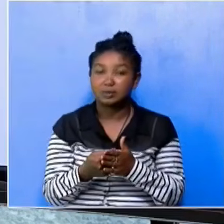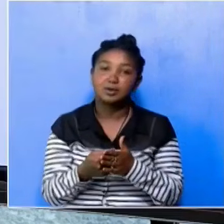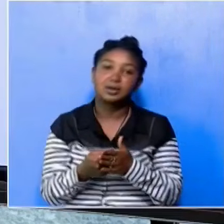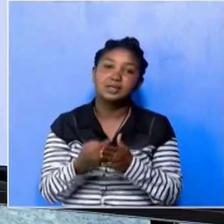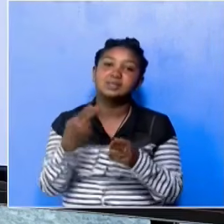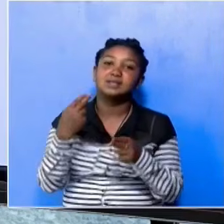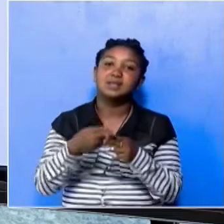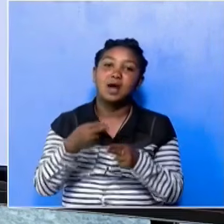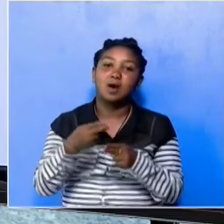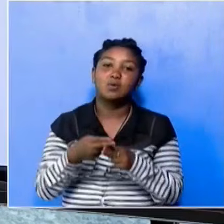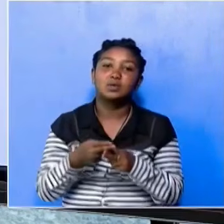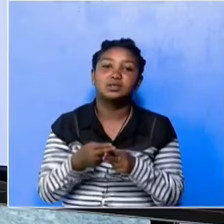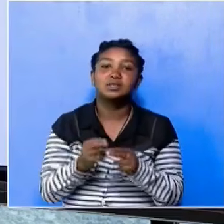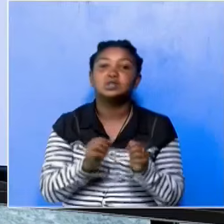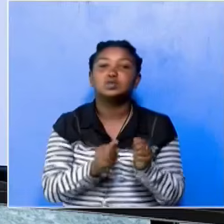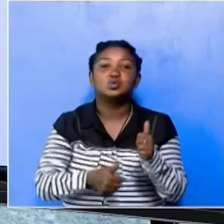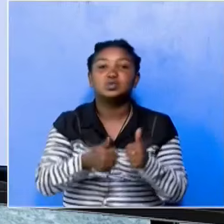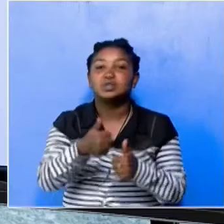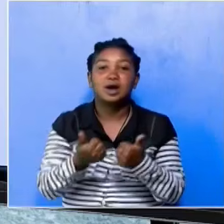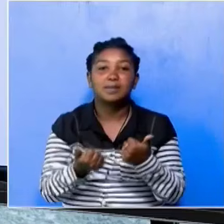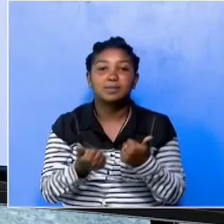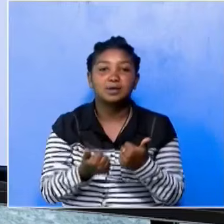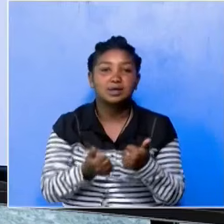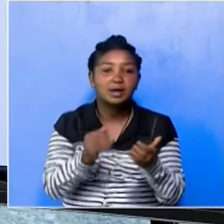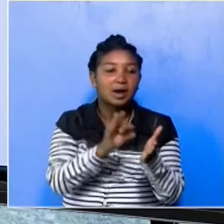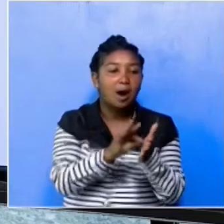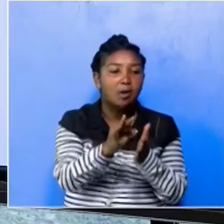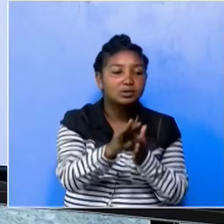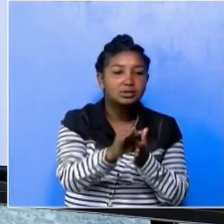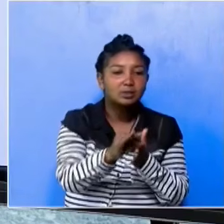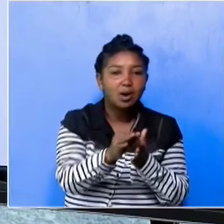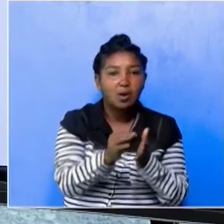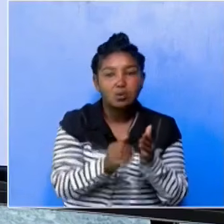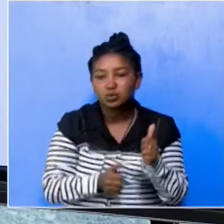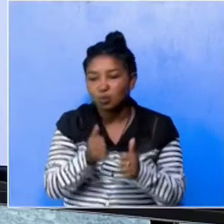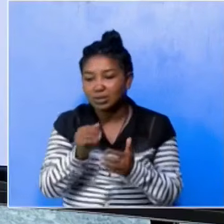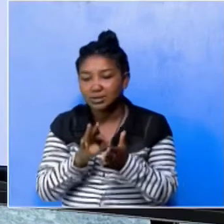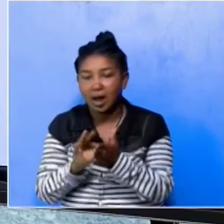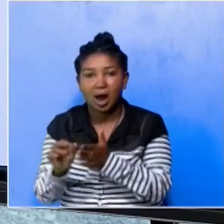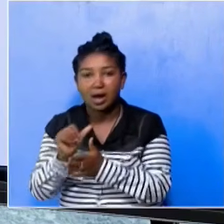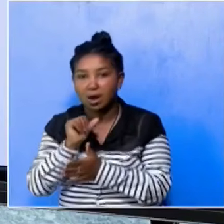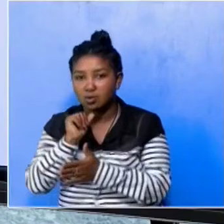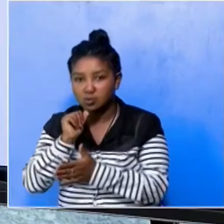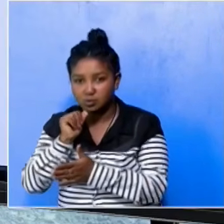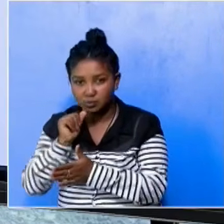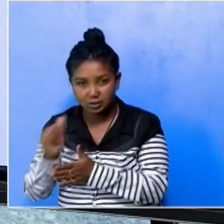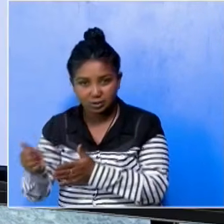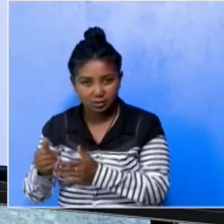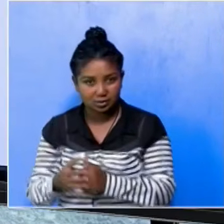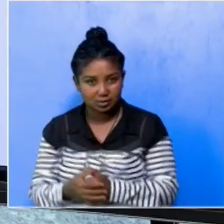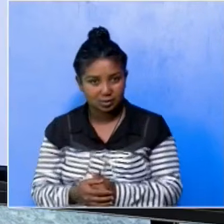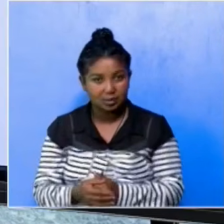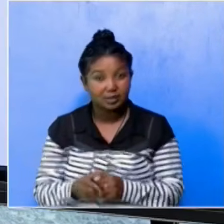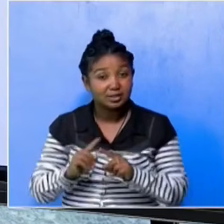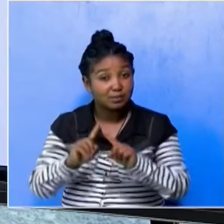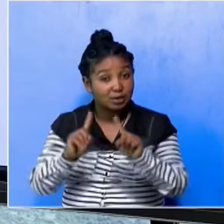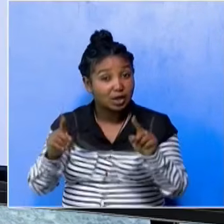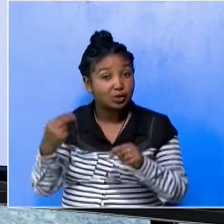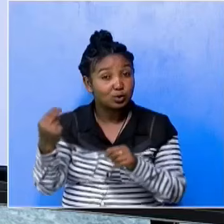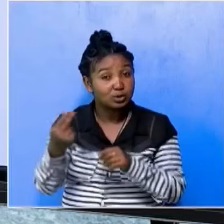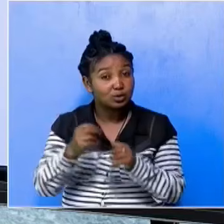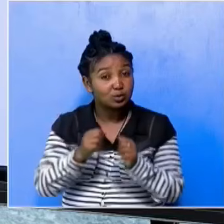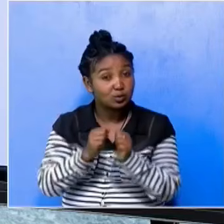the nouns which can be counted or which cannot be counted, especially using